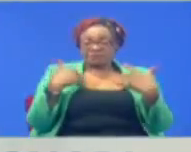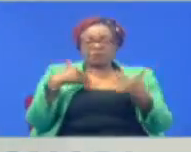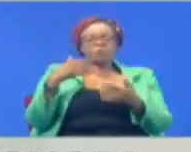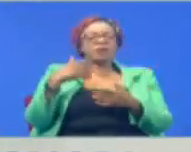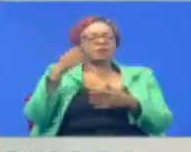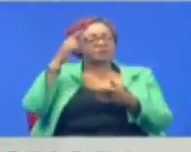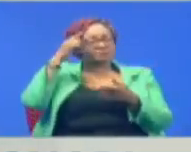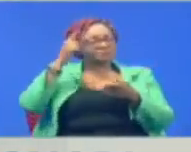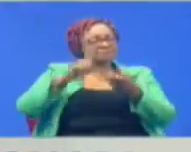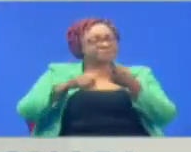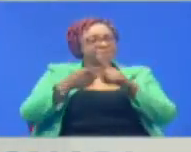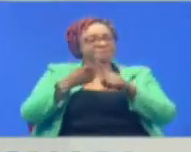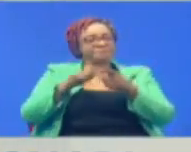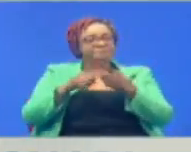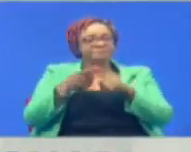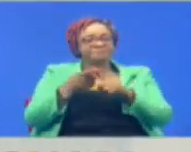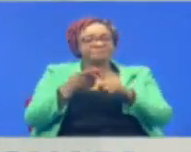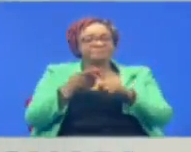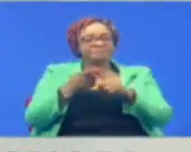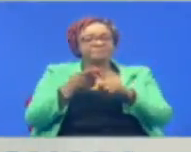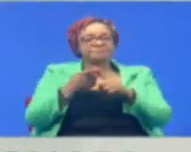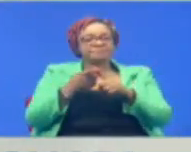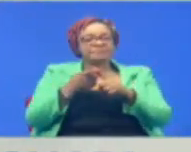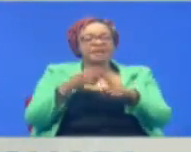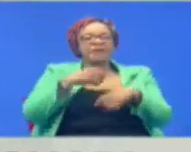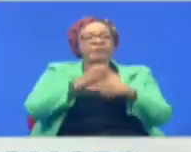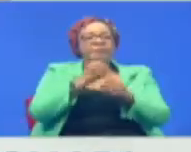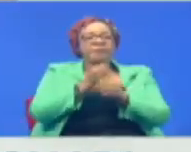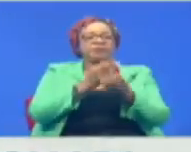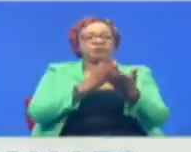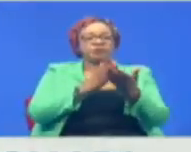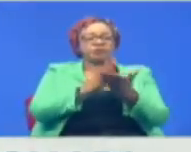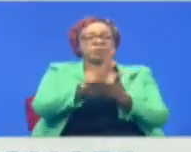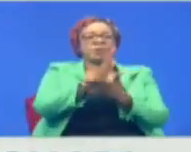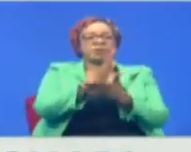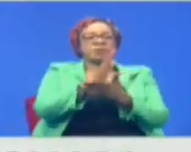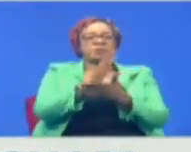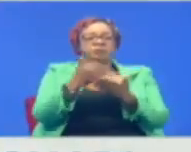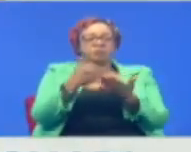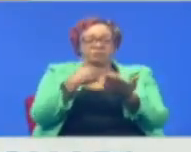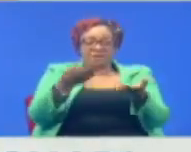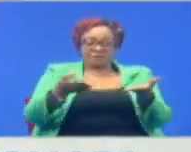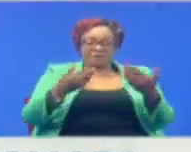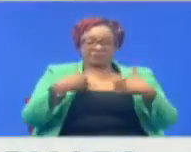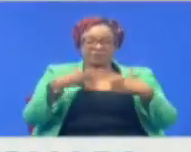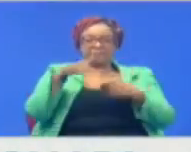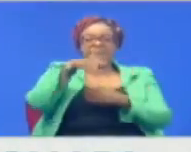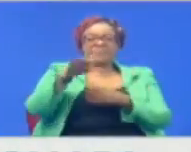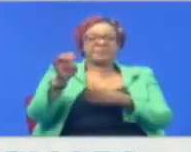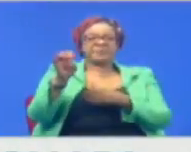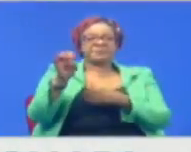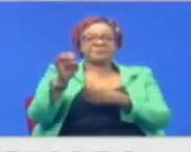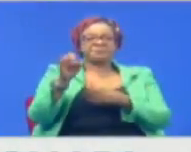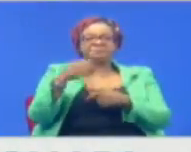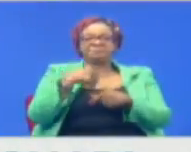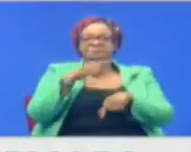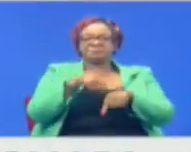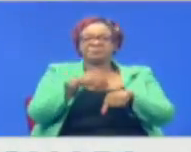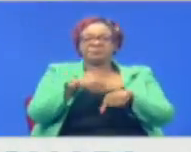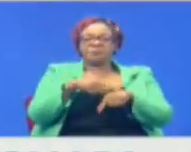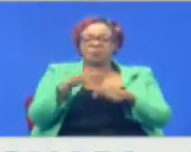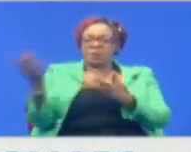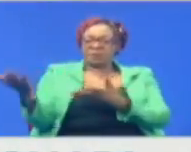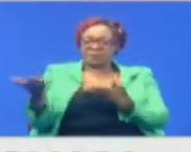Benedict XVI has made sure to facilitate us with the PPEs. I think there's no time that we have come to receive a